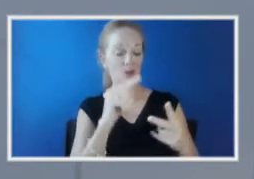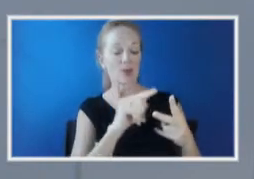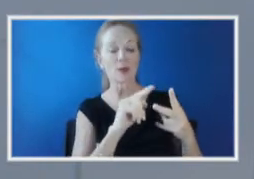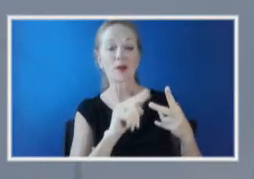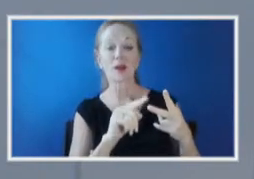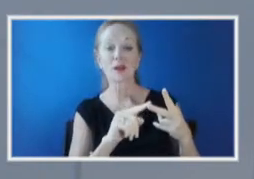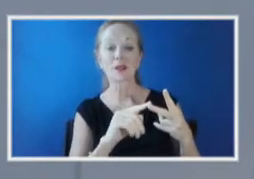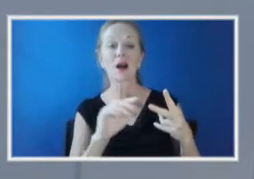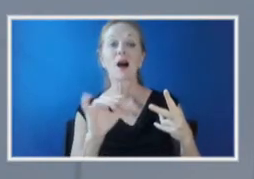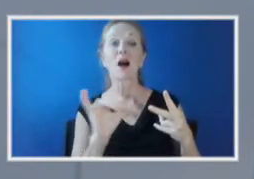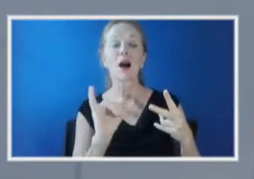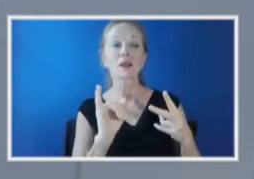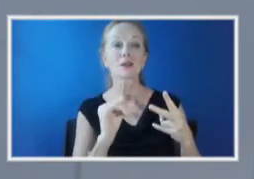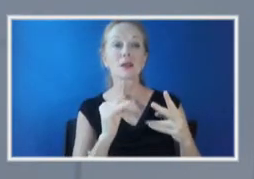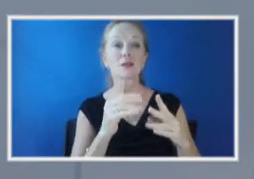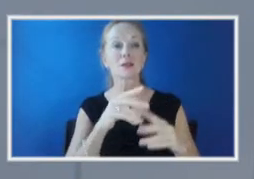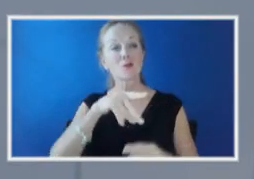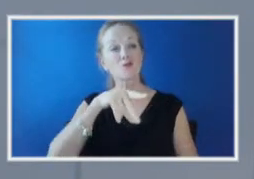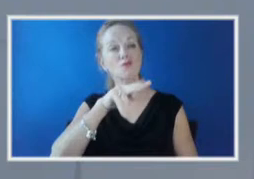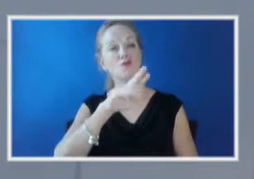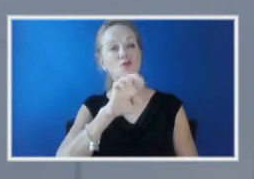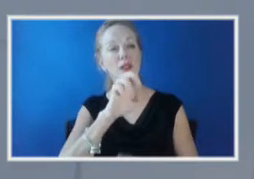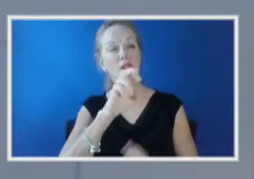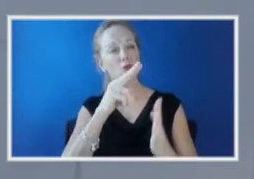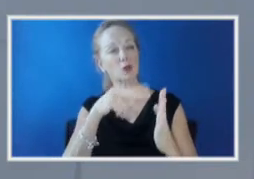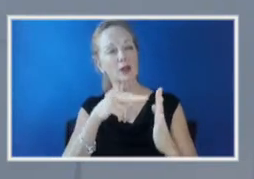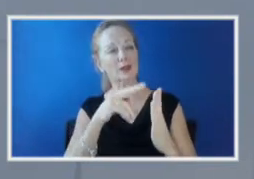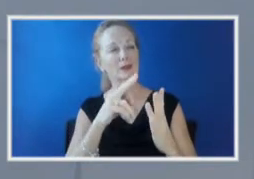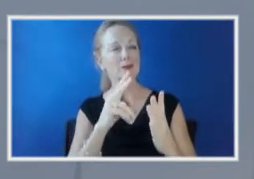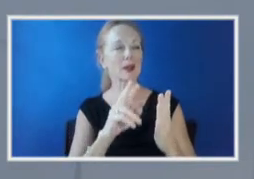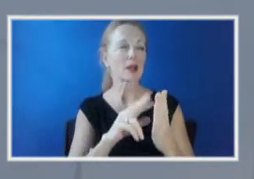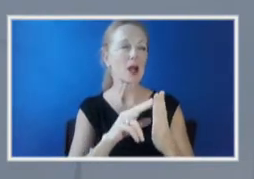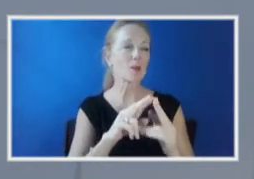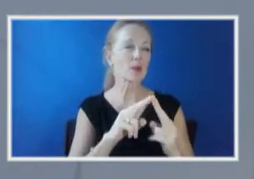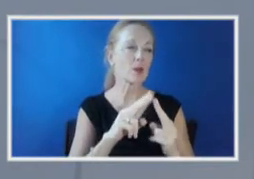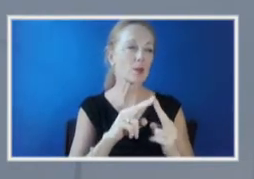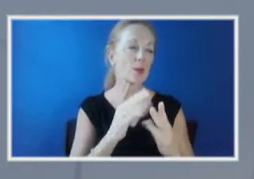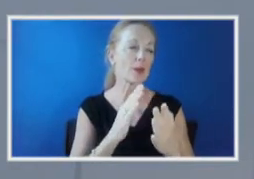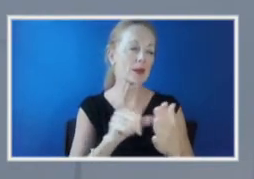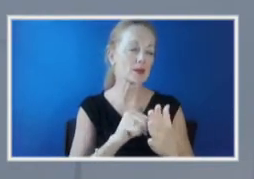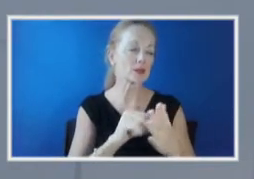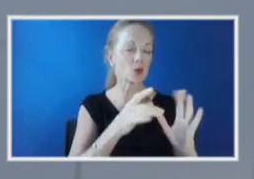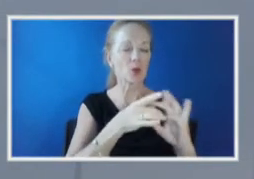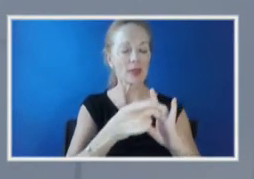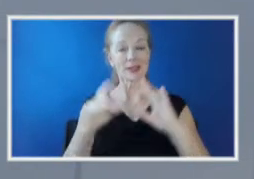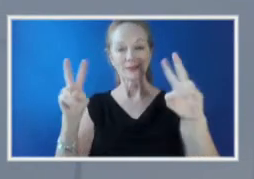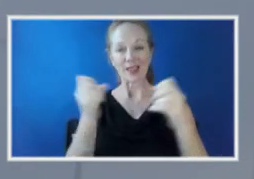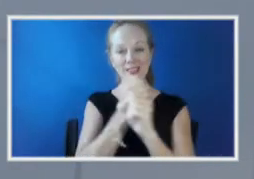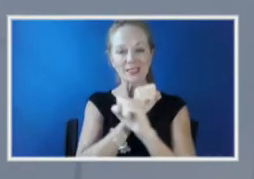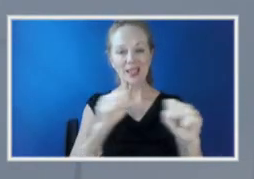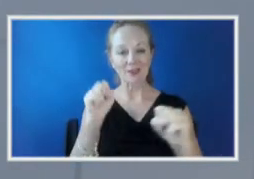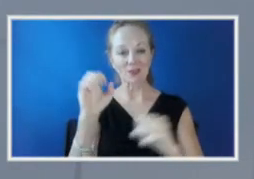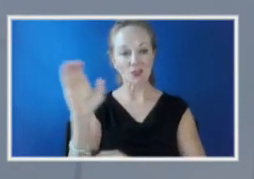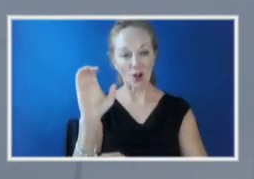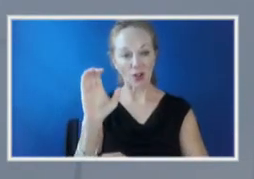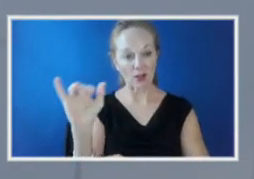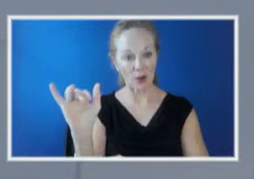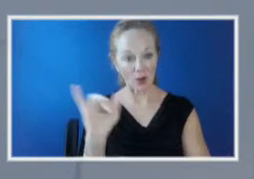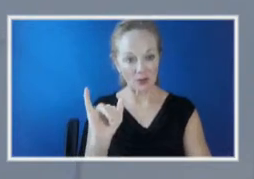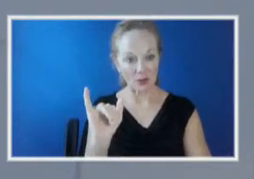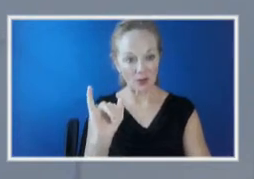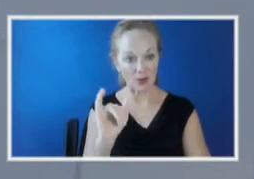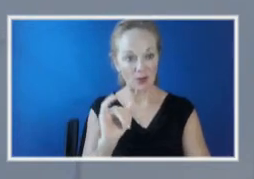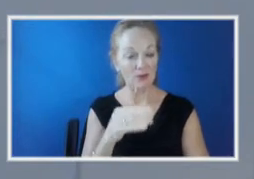well as a pre-read, a couple of pages, dealing with Safe Charlotte, as well as with the update